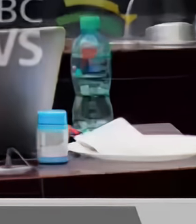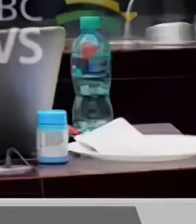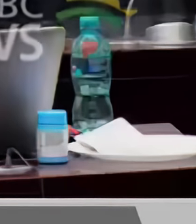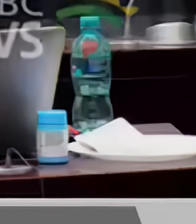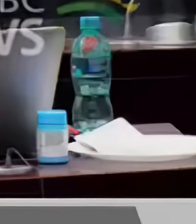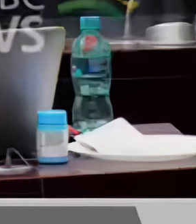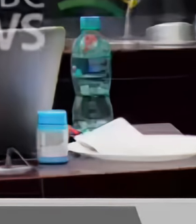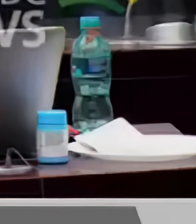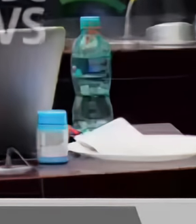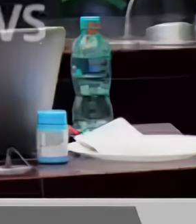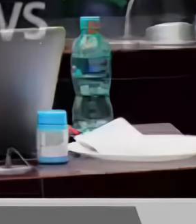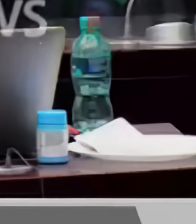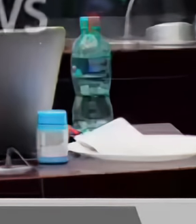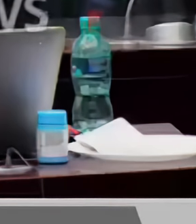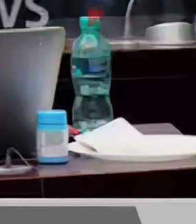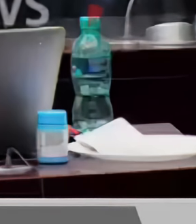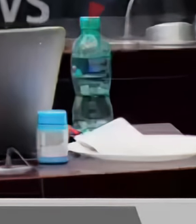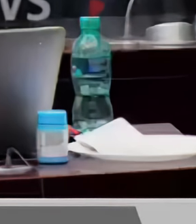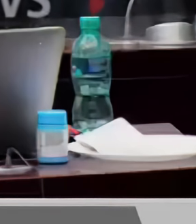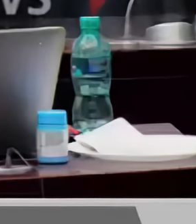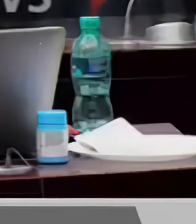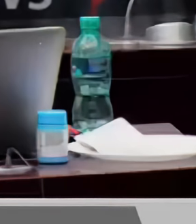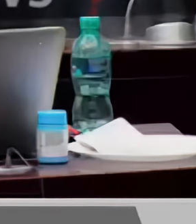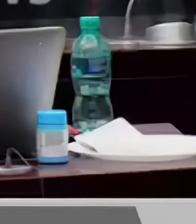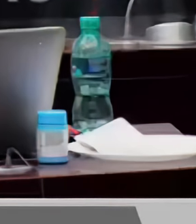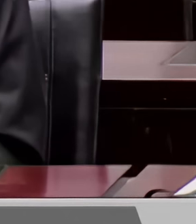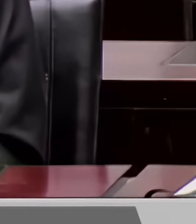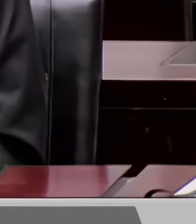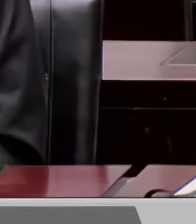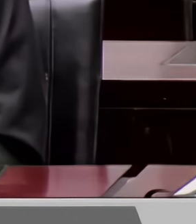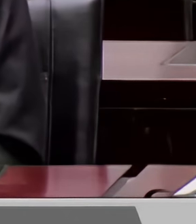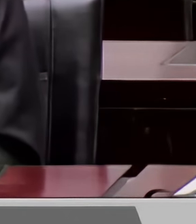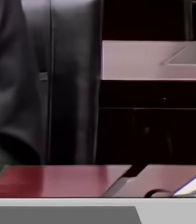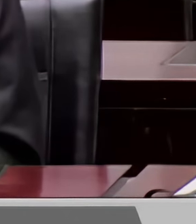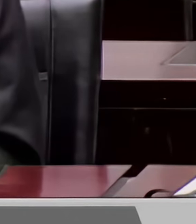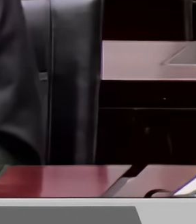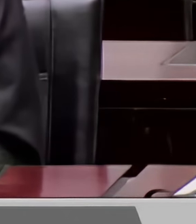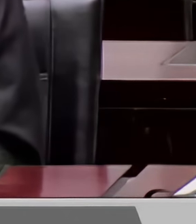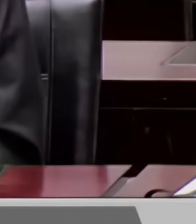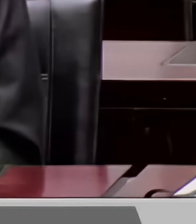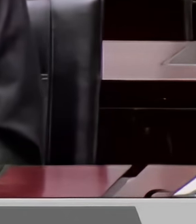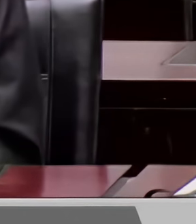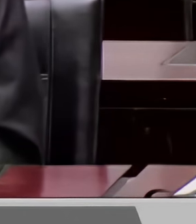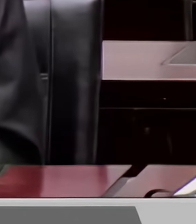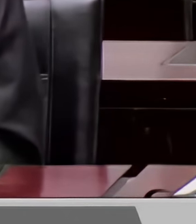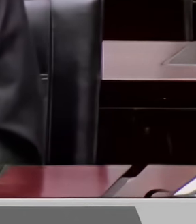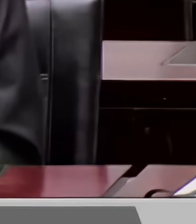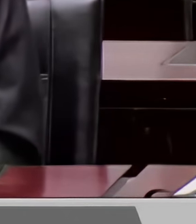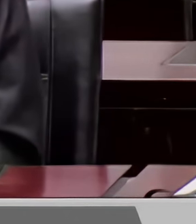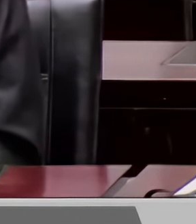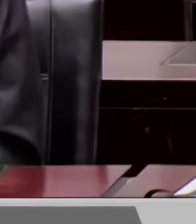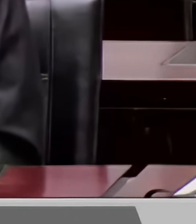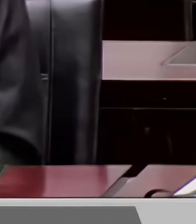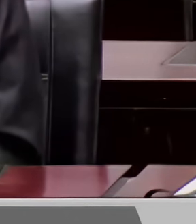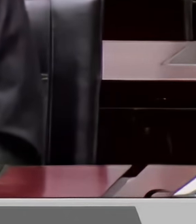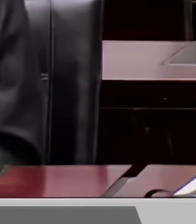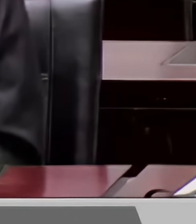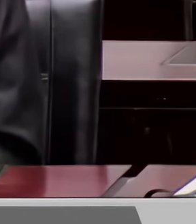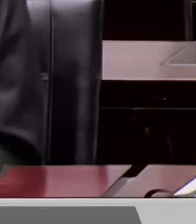the final signature are refusing to attach their final signature so that we can kneel in the bud this criminal syndicate.